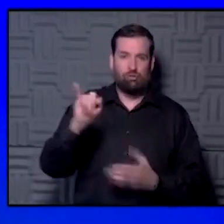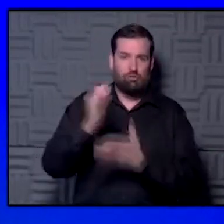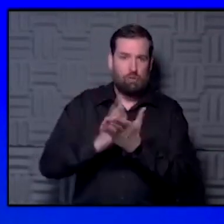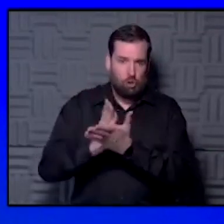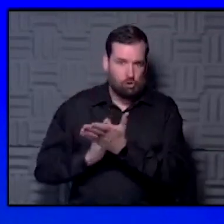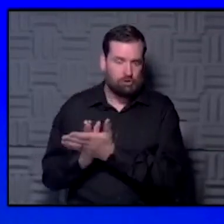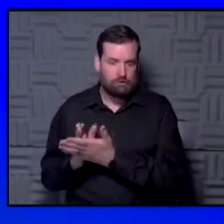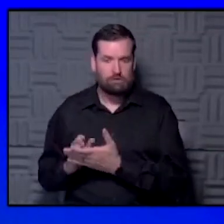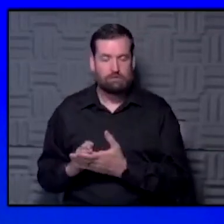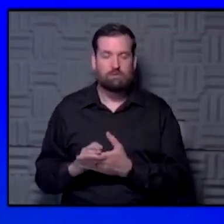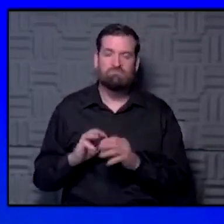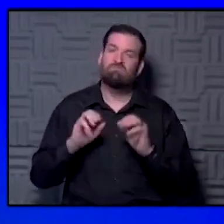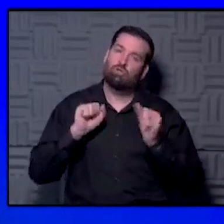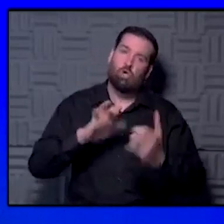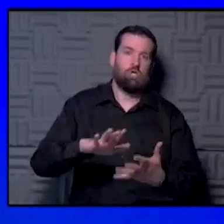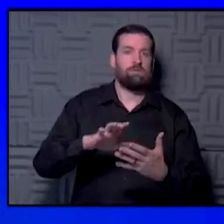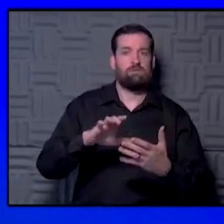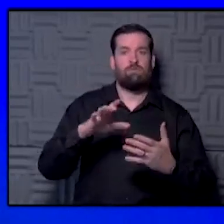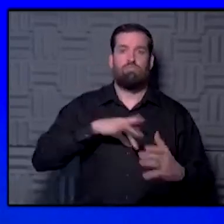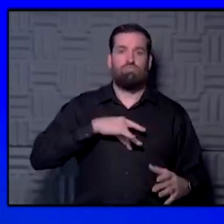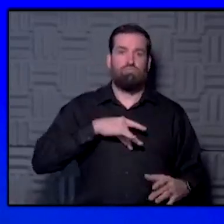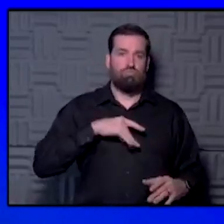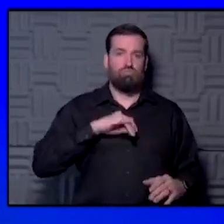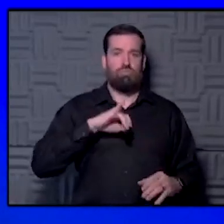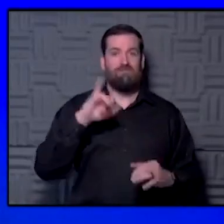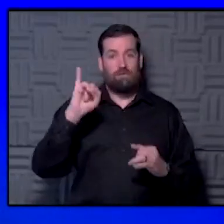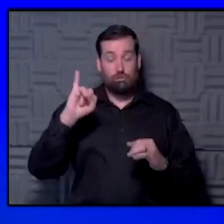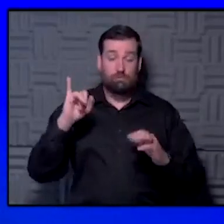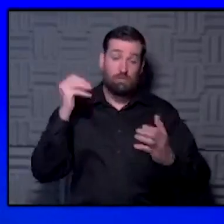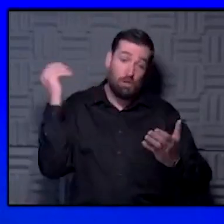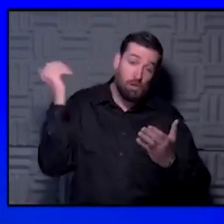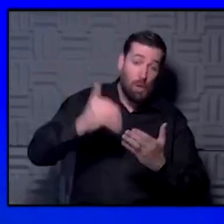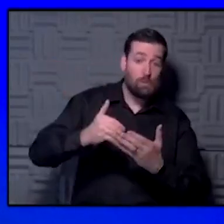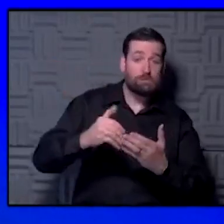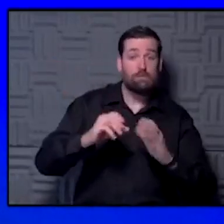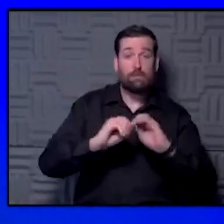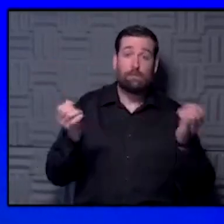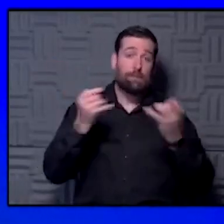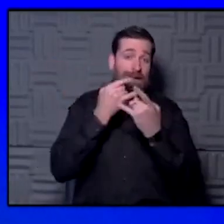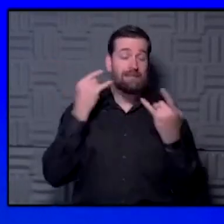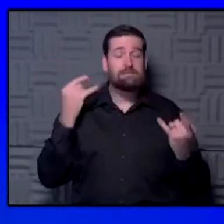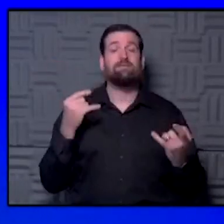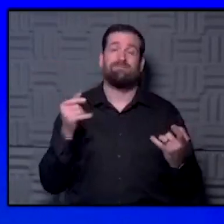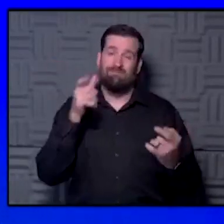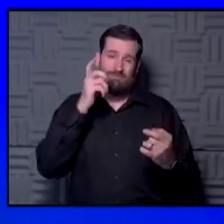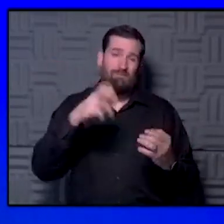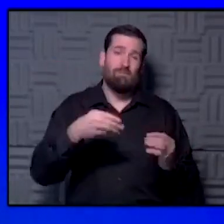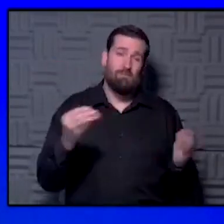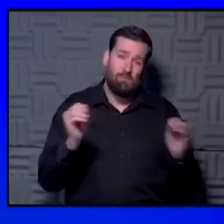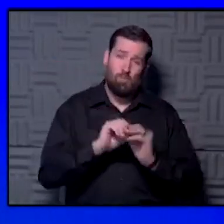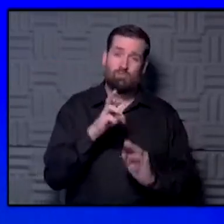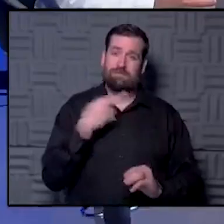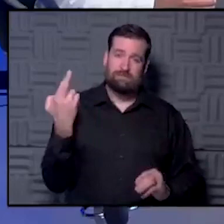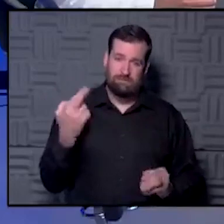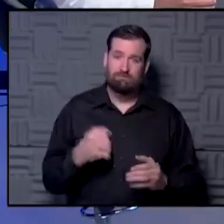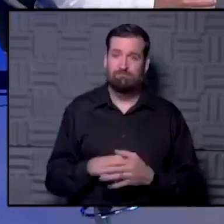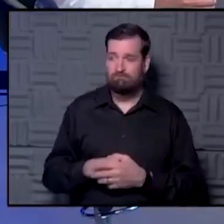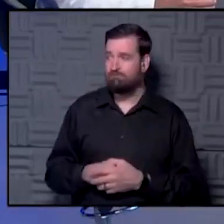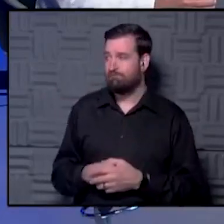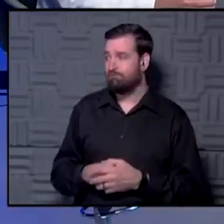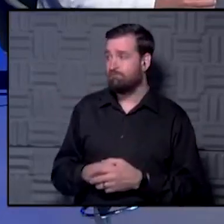an infection. So if you are closer and no mask, that's going to be higher risk than if you're further apart and both parties are masked.